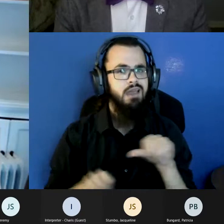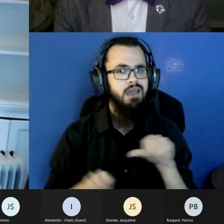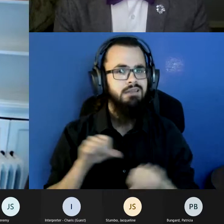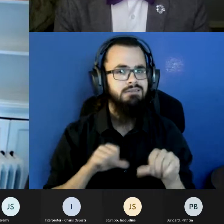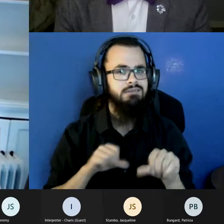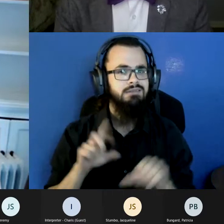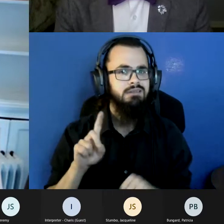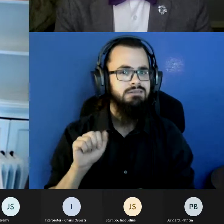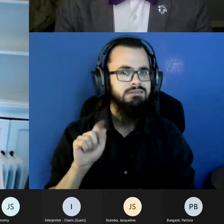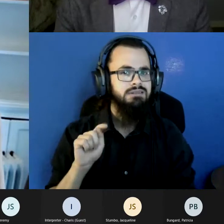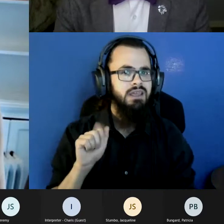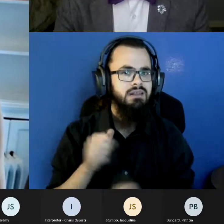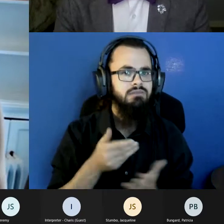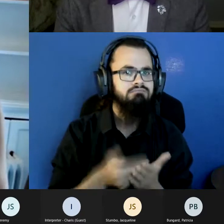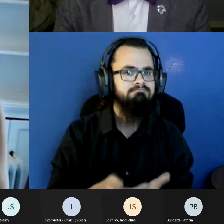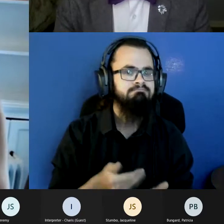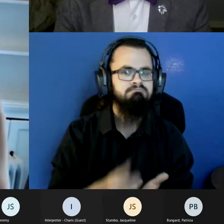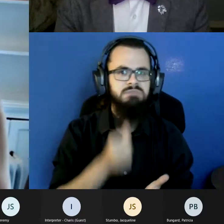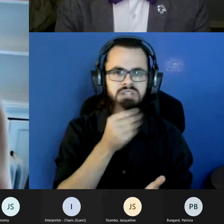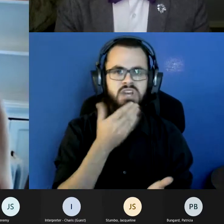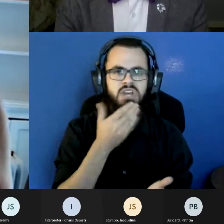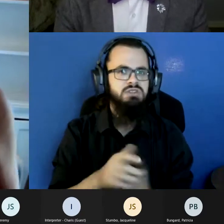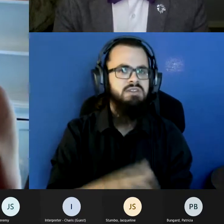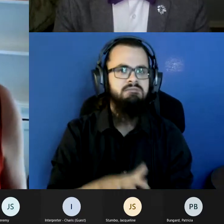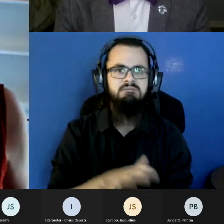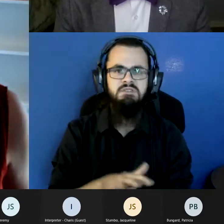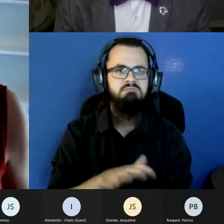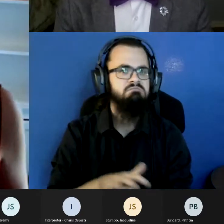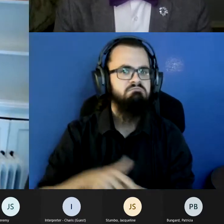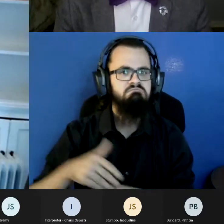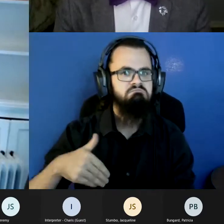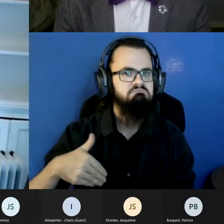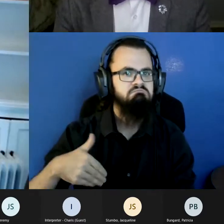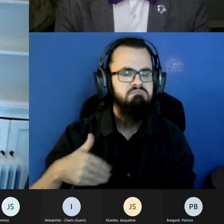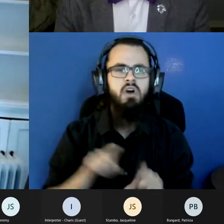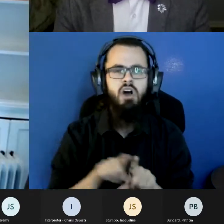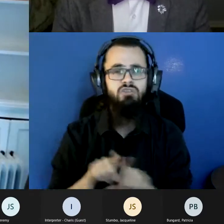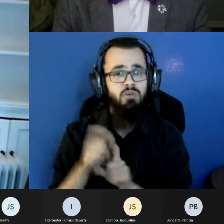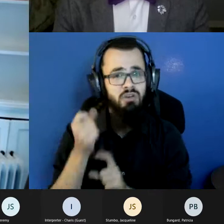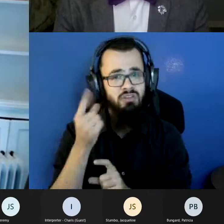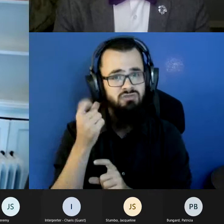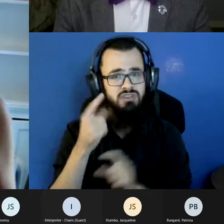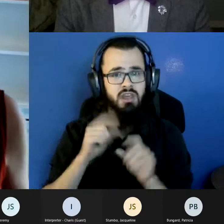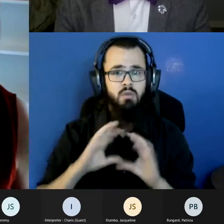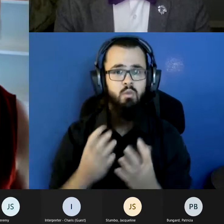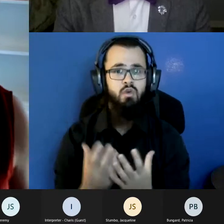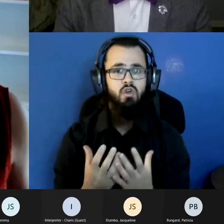there's certainly an issue of gross global inequity in access to